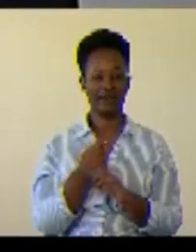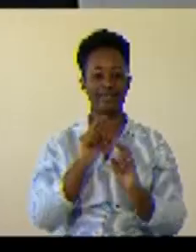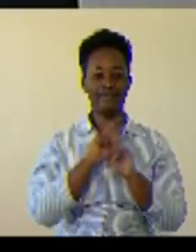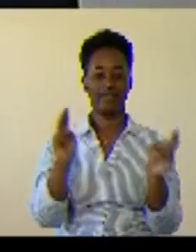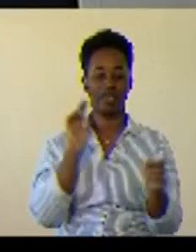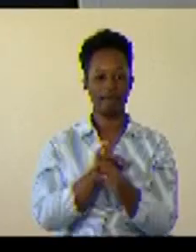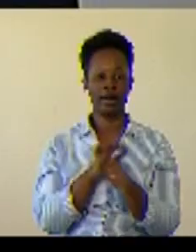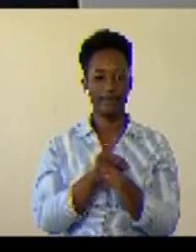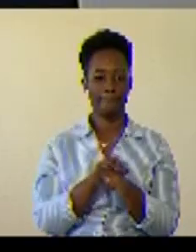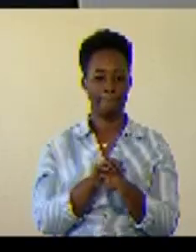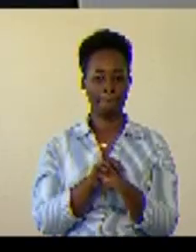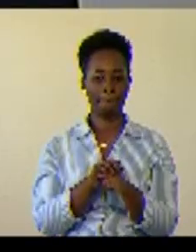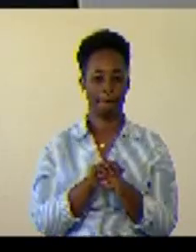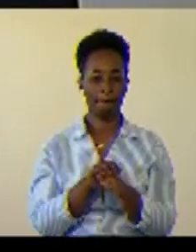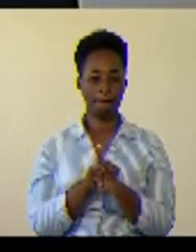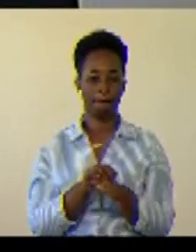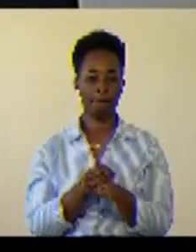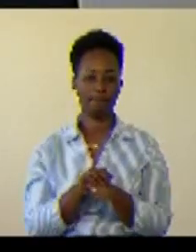many, every day we take,